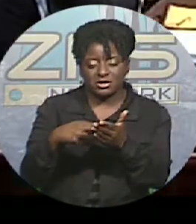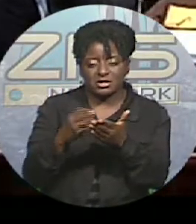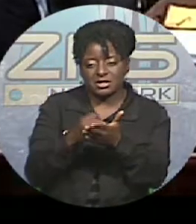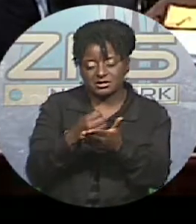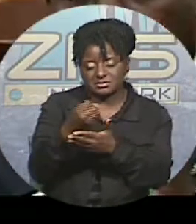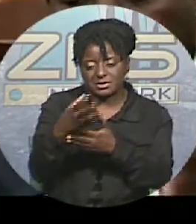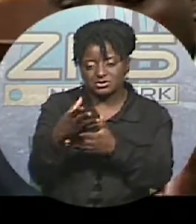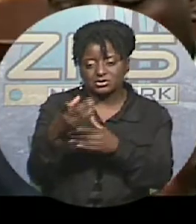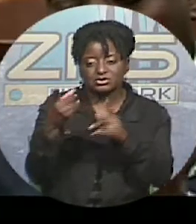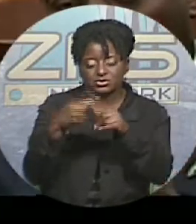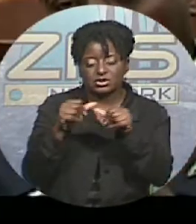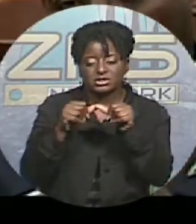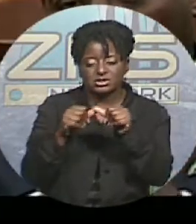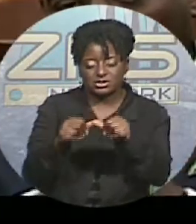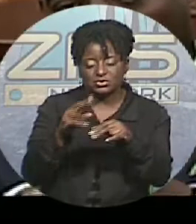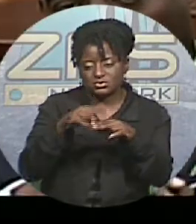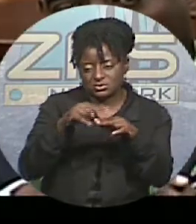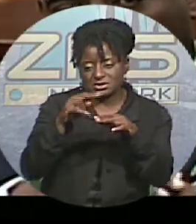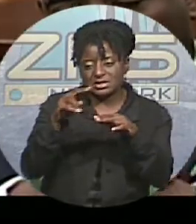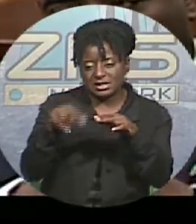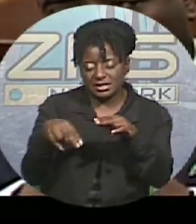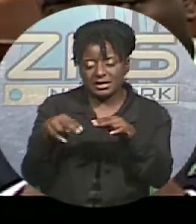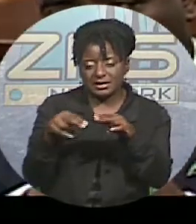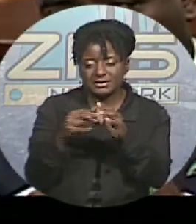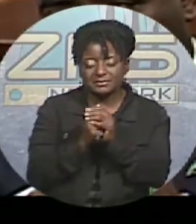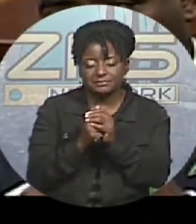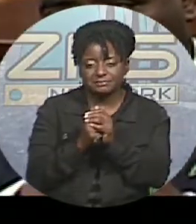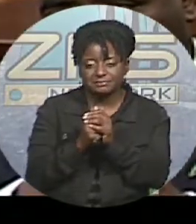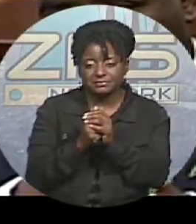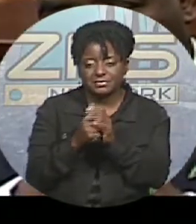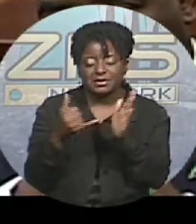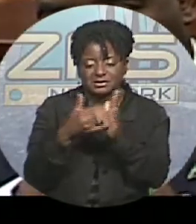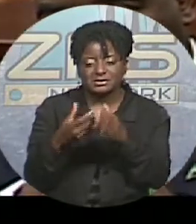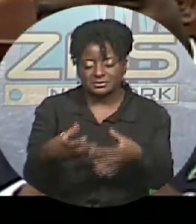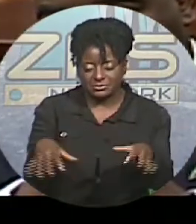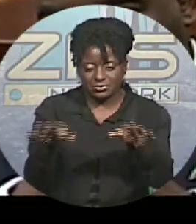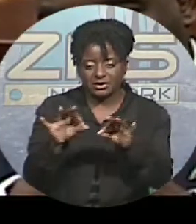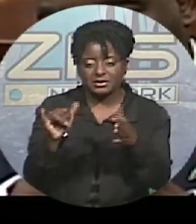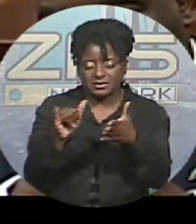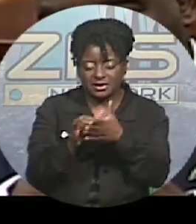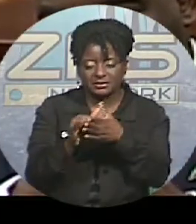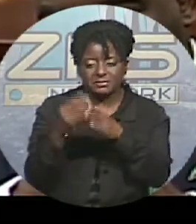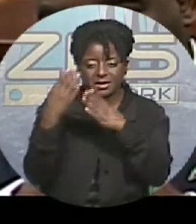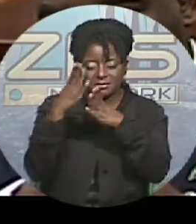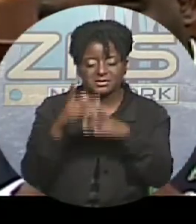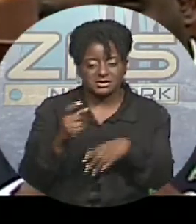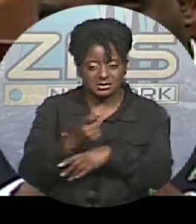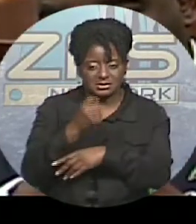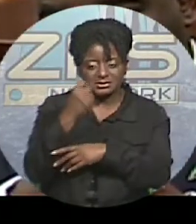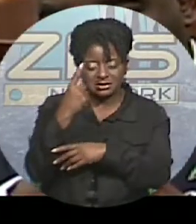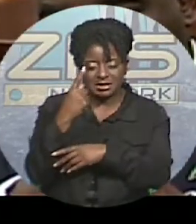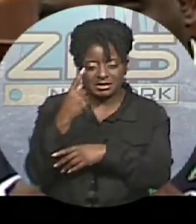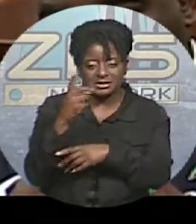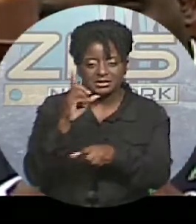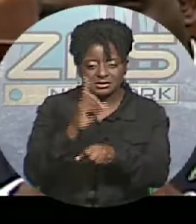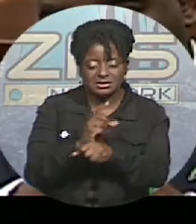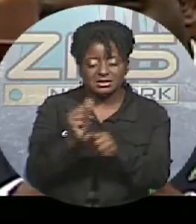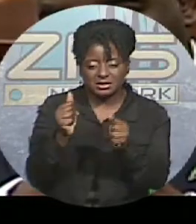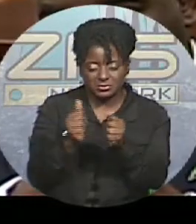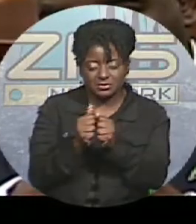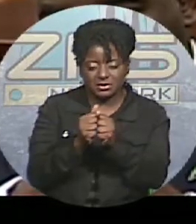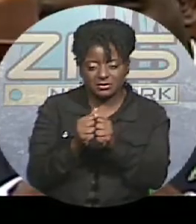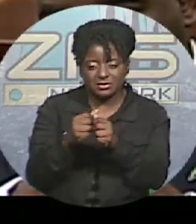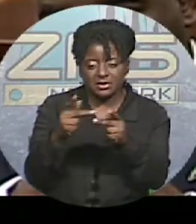cost-cutting measures. It is vitally important that Bahamians understand that redressing the public finances